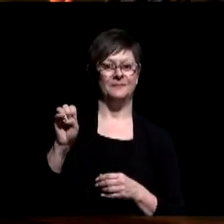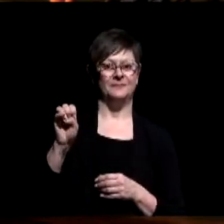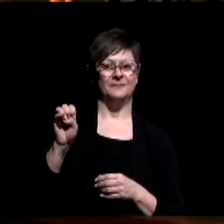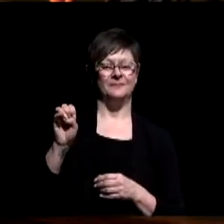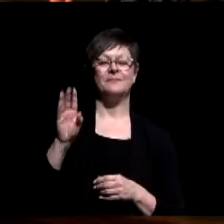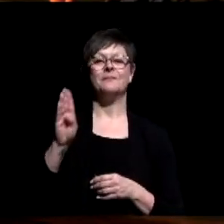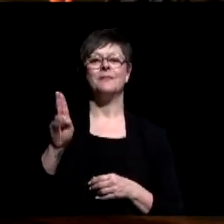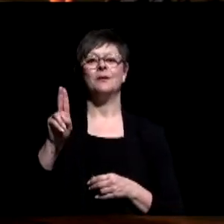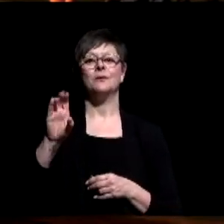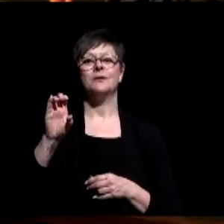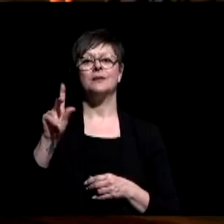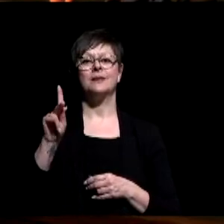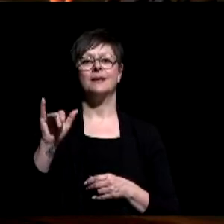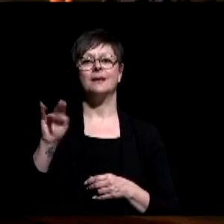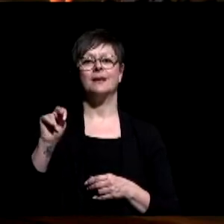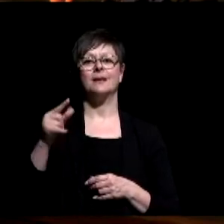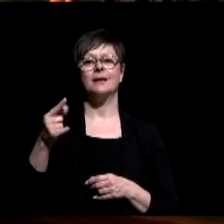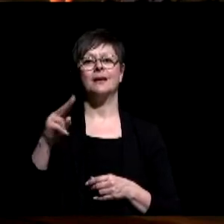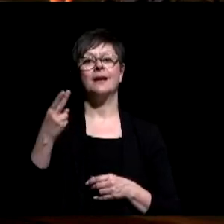Dave Buckingham.